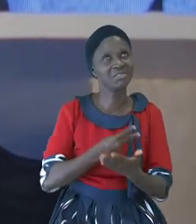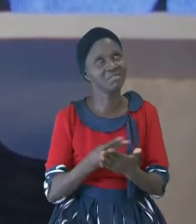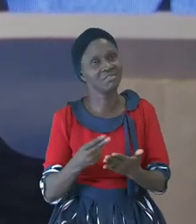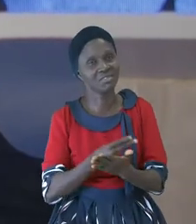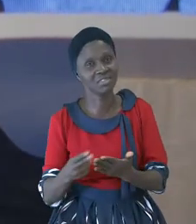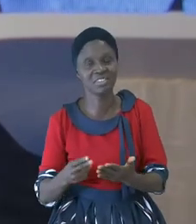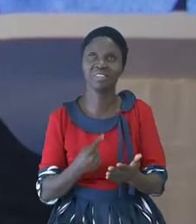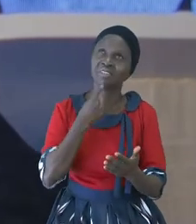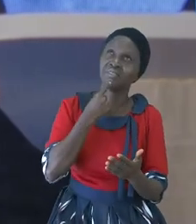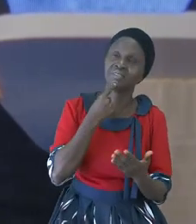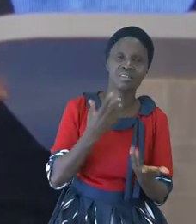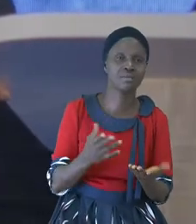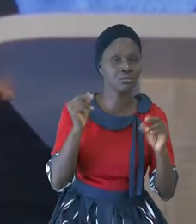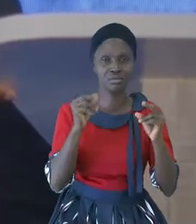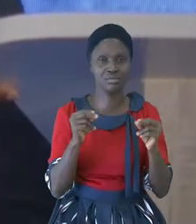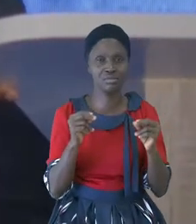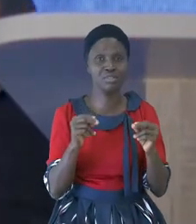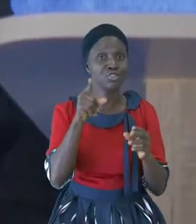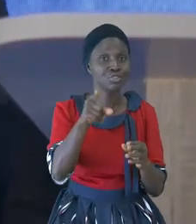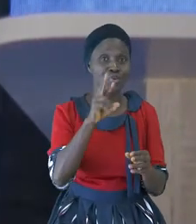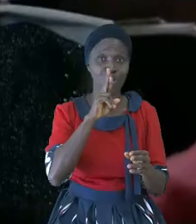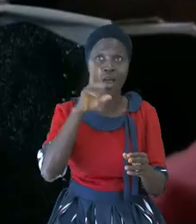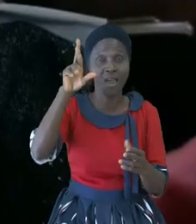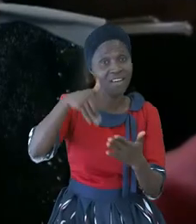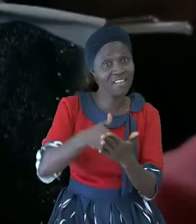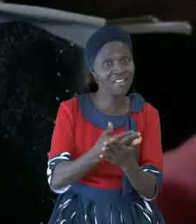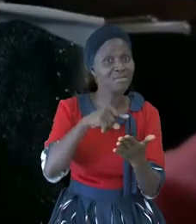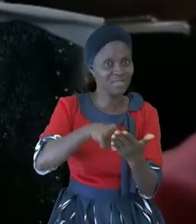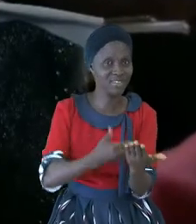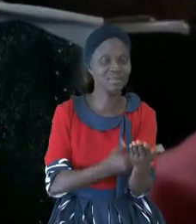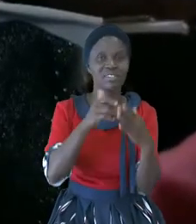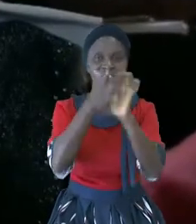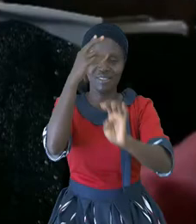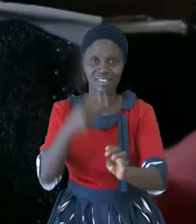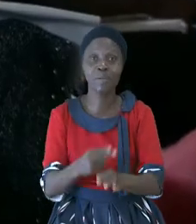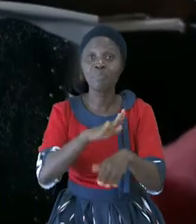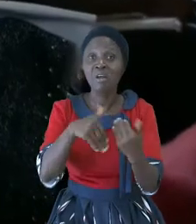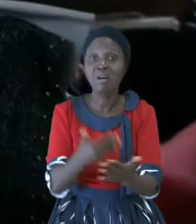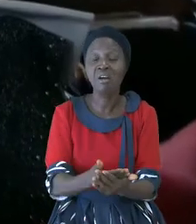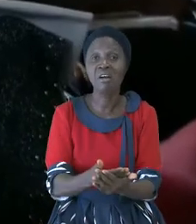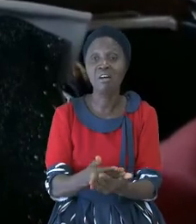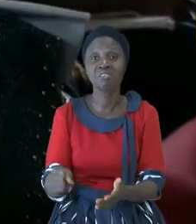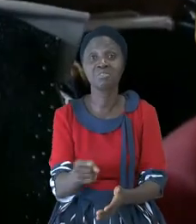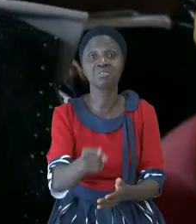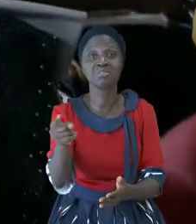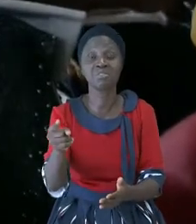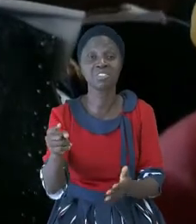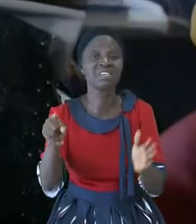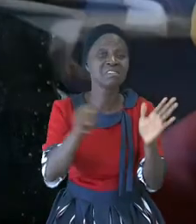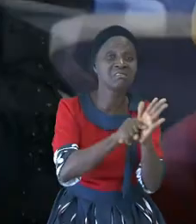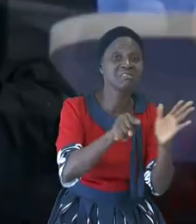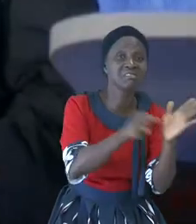I'm a disappointment. You're renewed this morning. All those negative utterances about you,